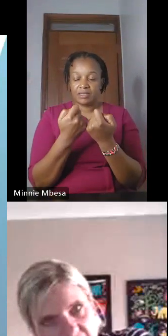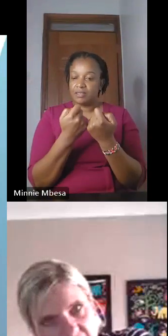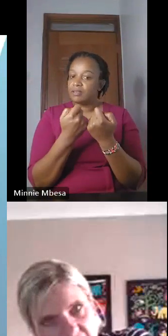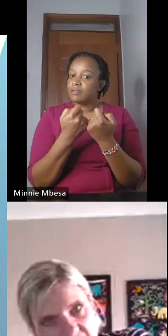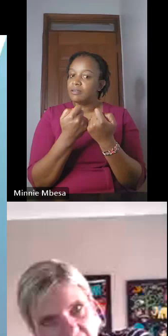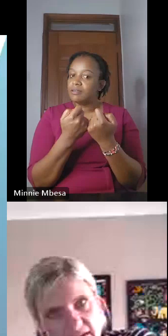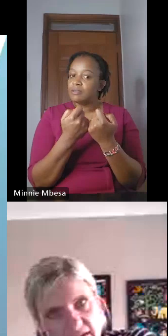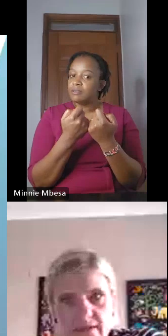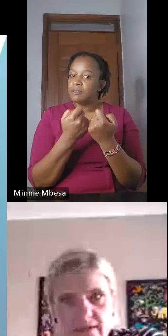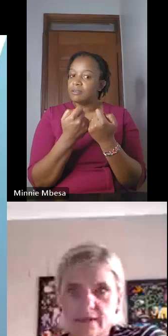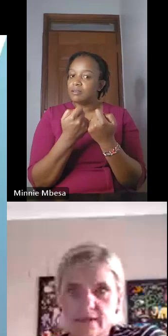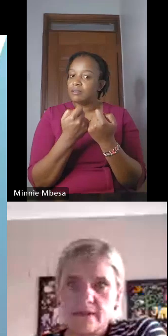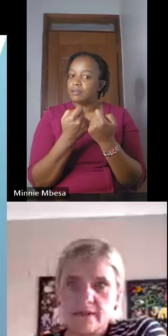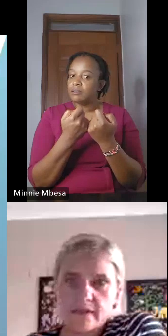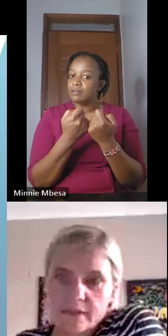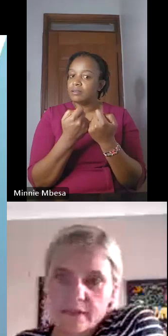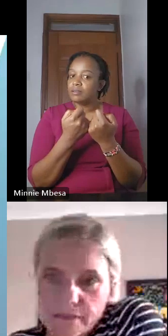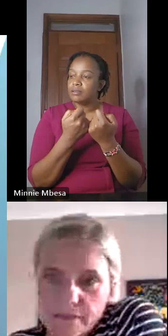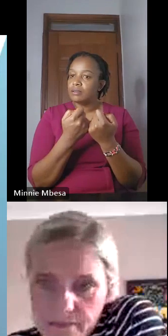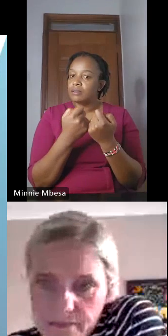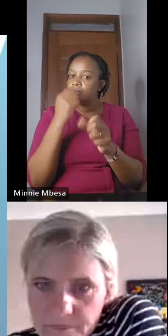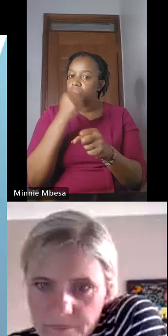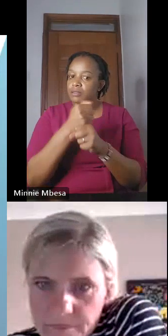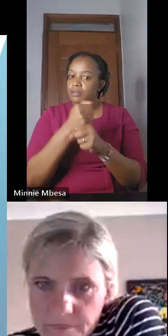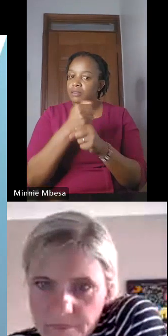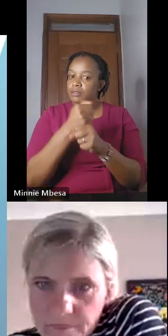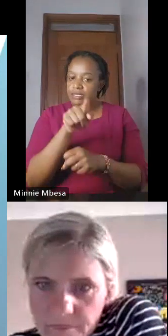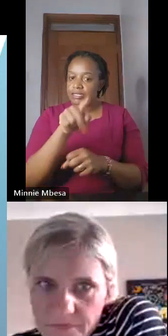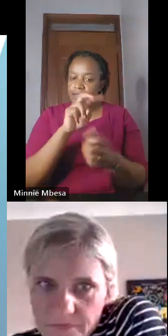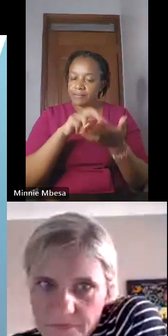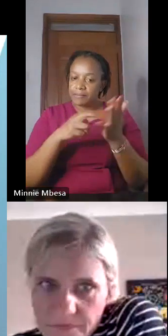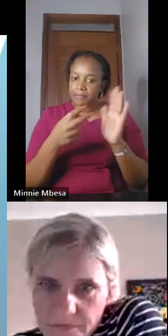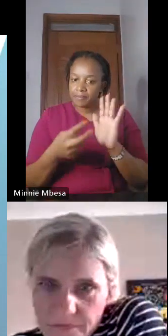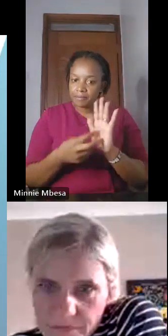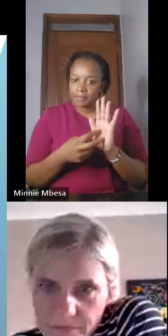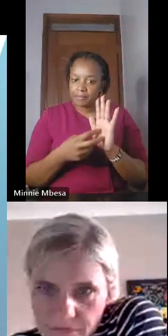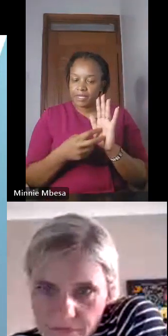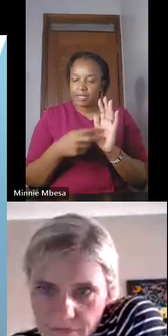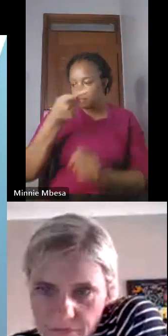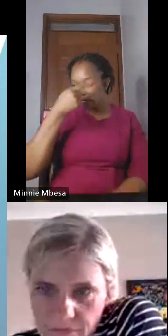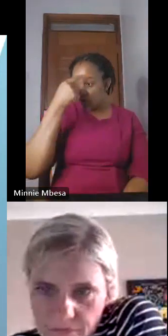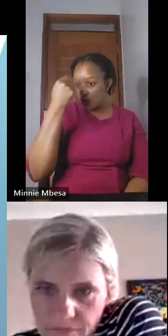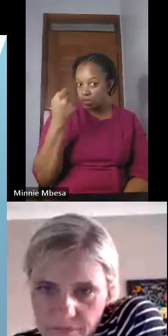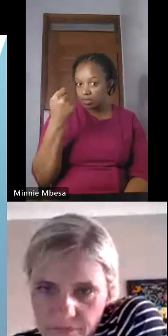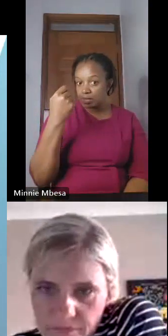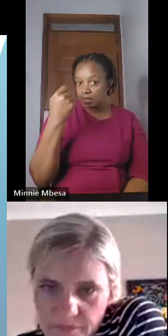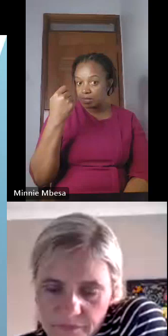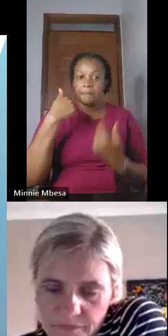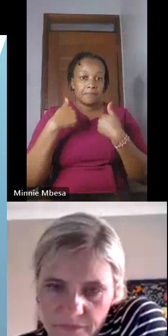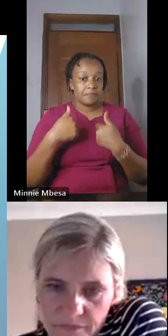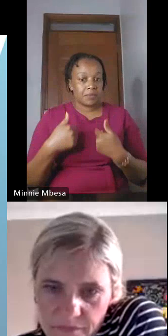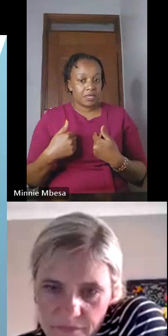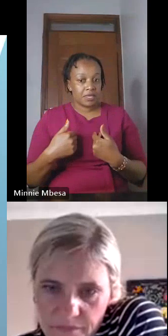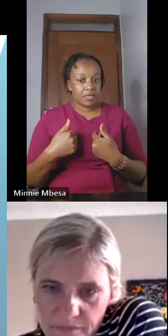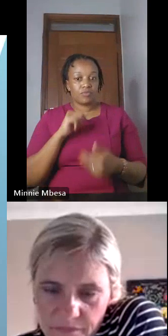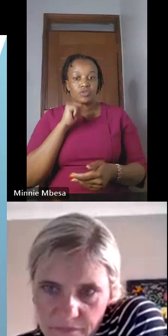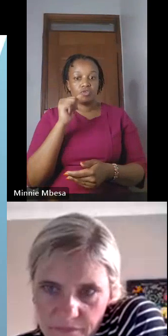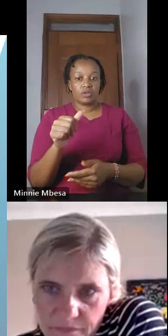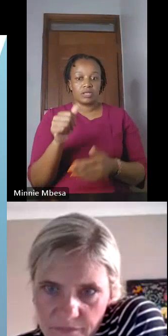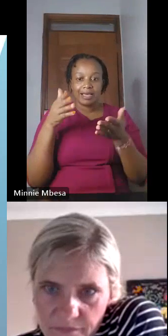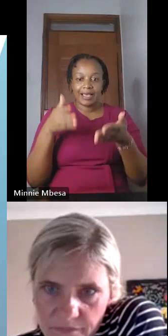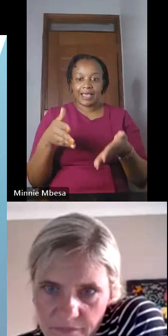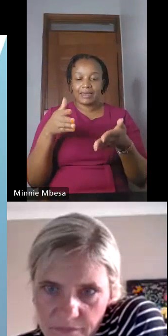it doesn't mean that simply because of I'm currently not employed, I